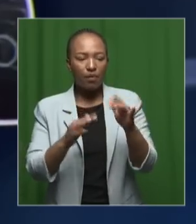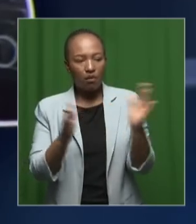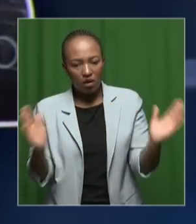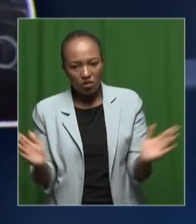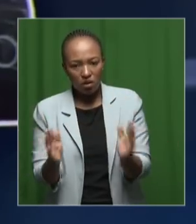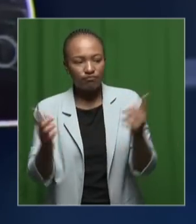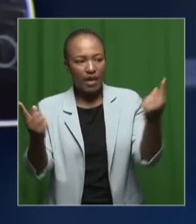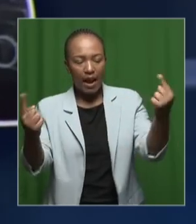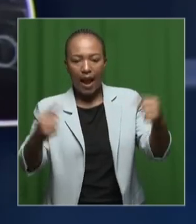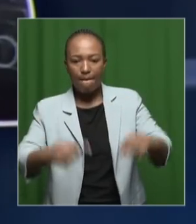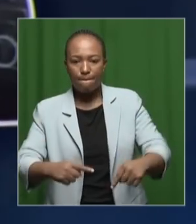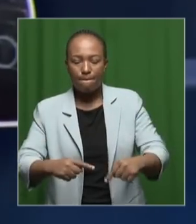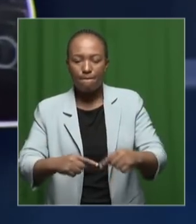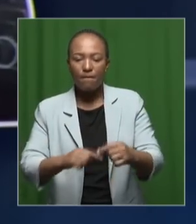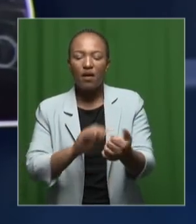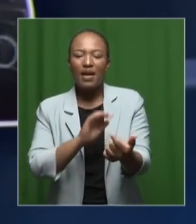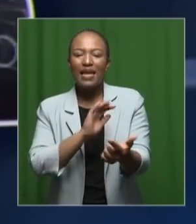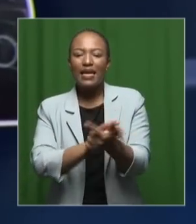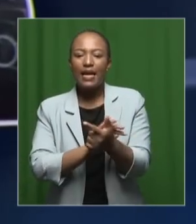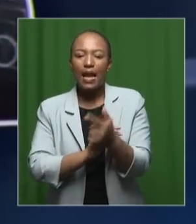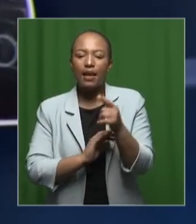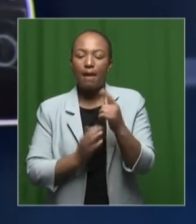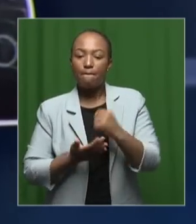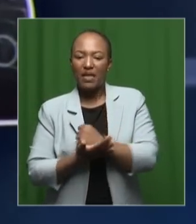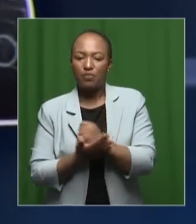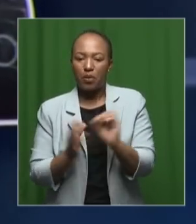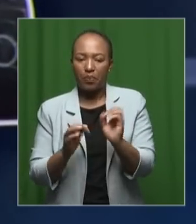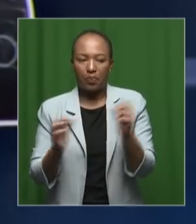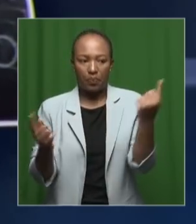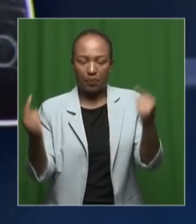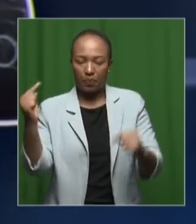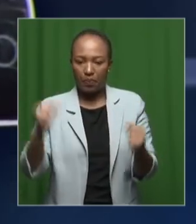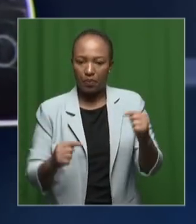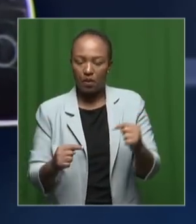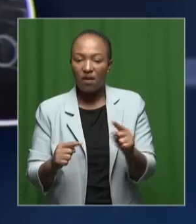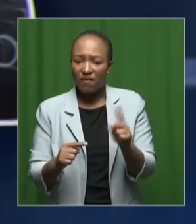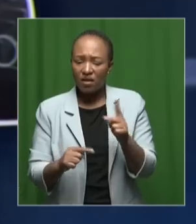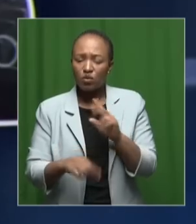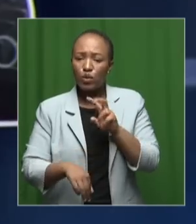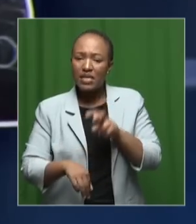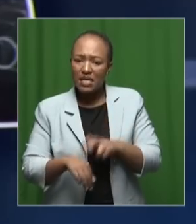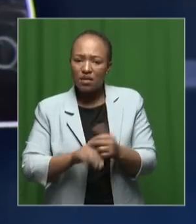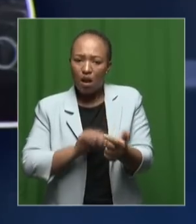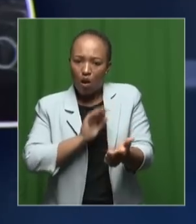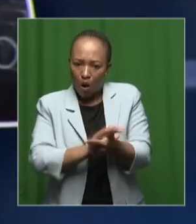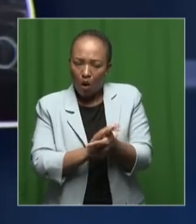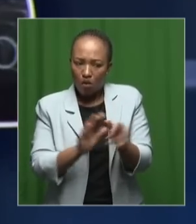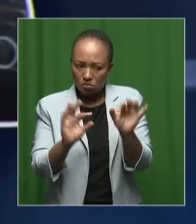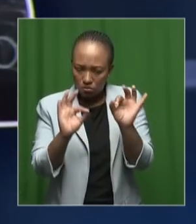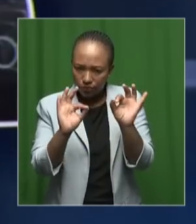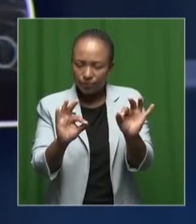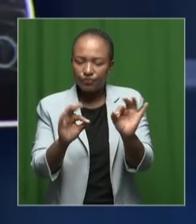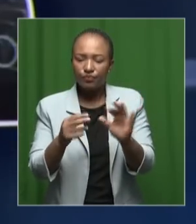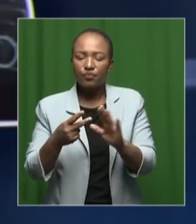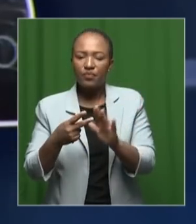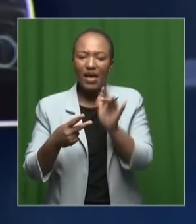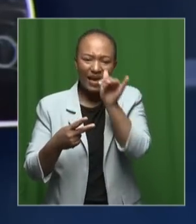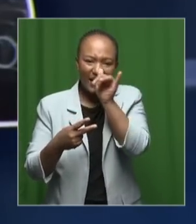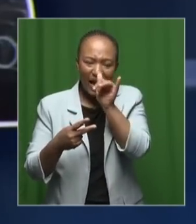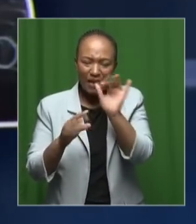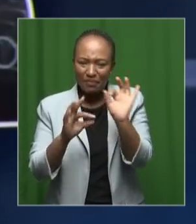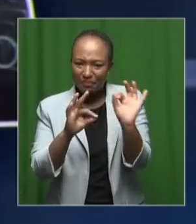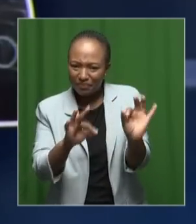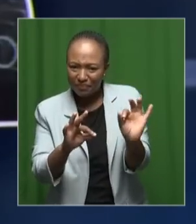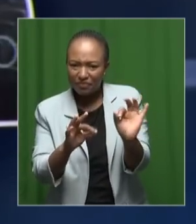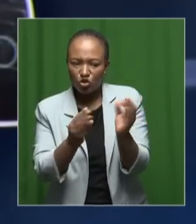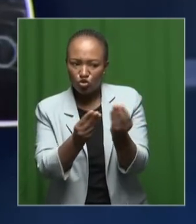country illegally? For us to be able to industrialize, we need the rule of law. We need to deal with crime. We need to ensure that our borders are closed.